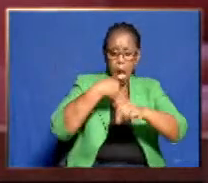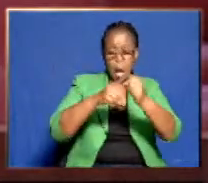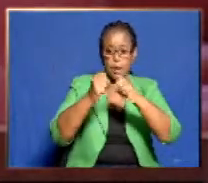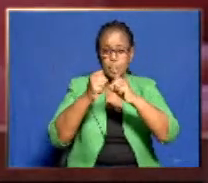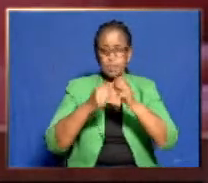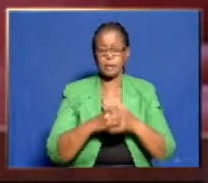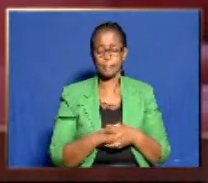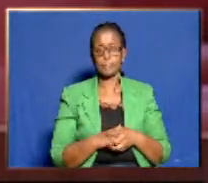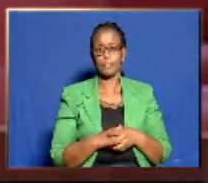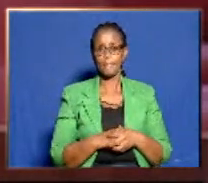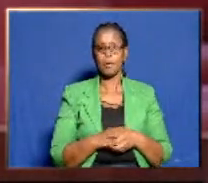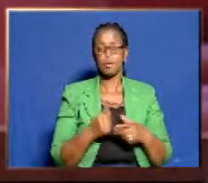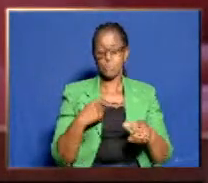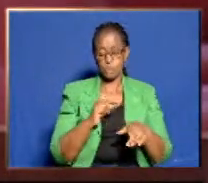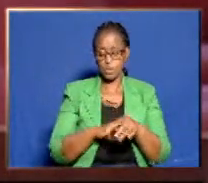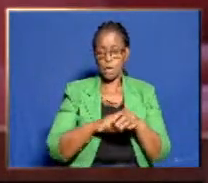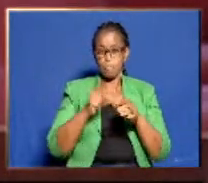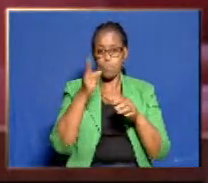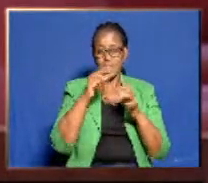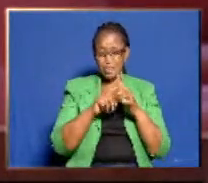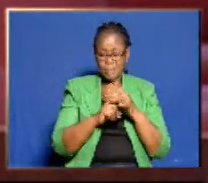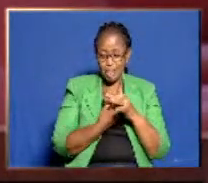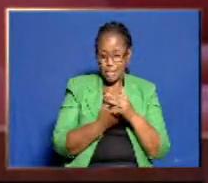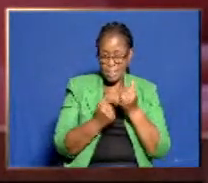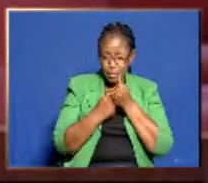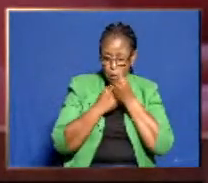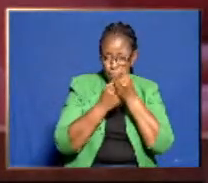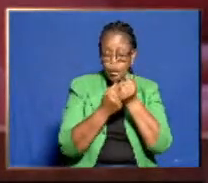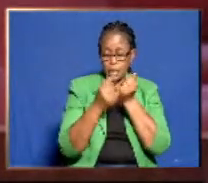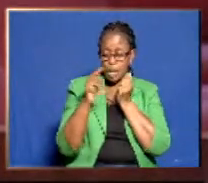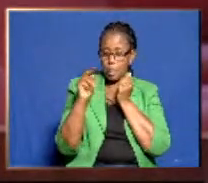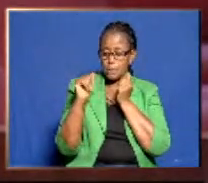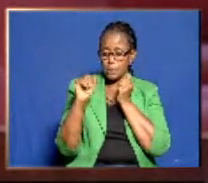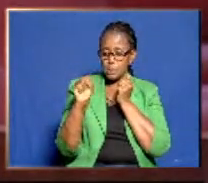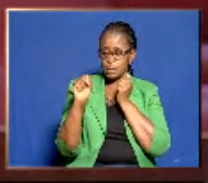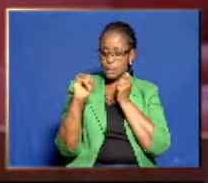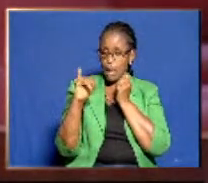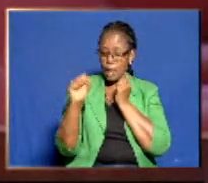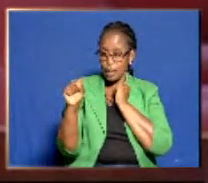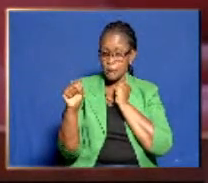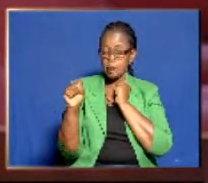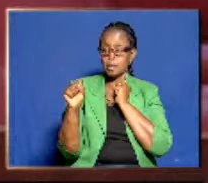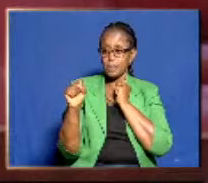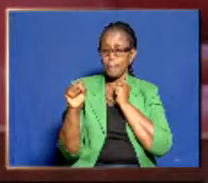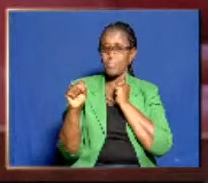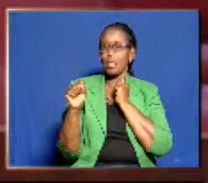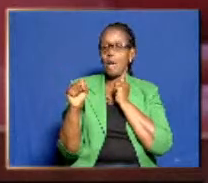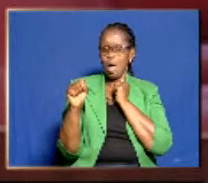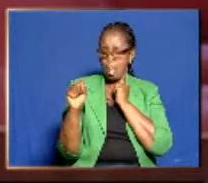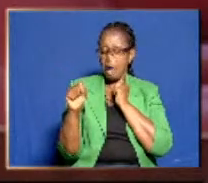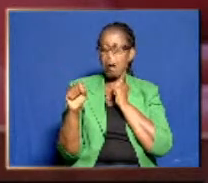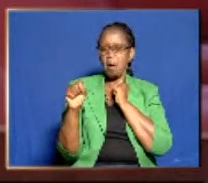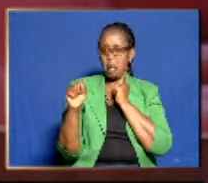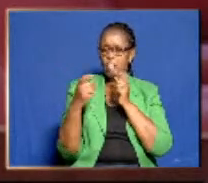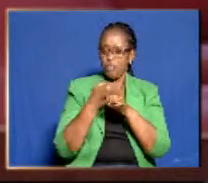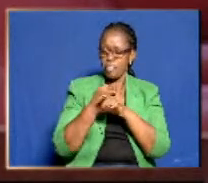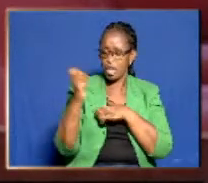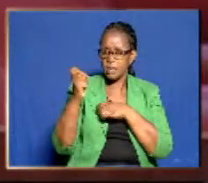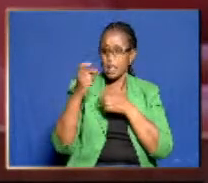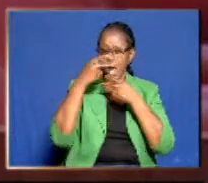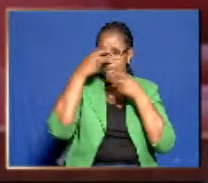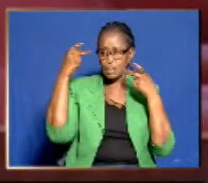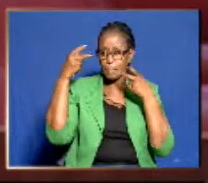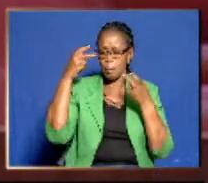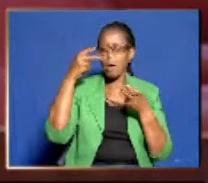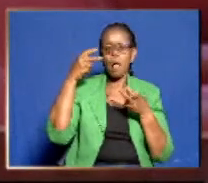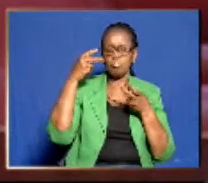Honorable Speaker, when we started supporting them, the threats of Al-Shabaab and the other agencies have gone down